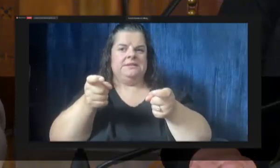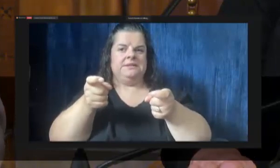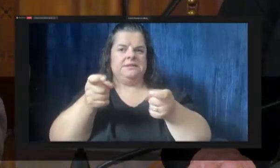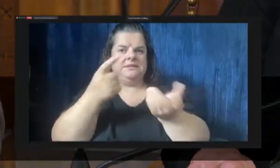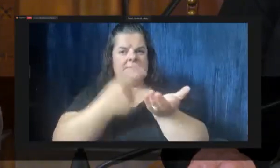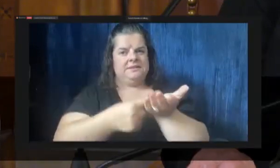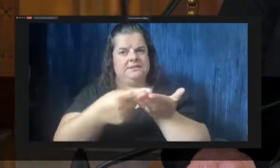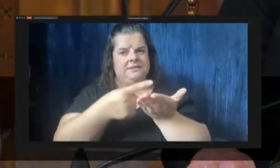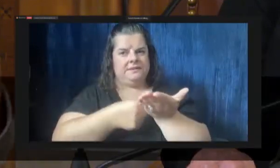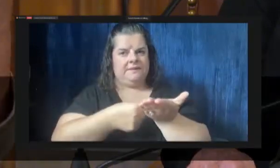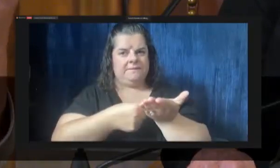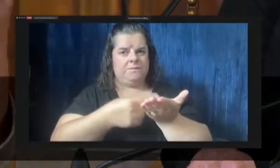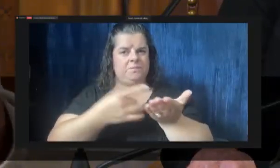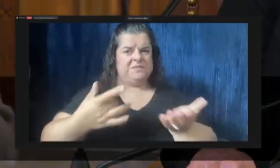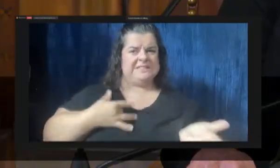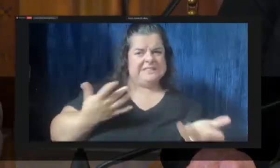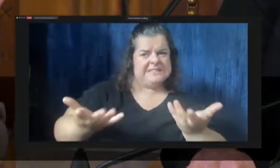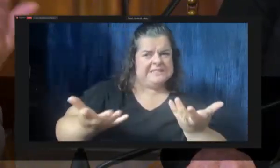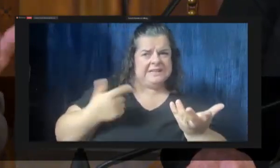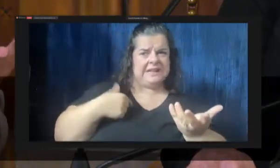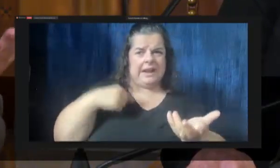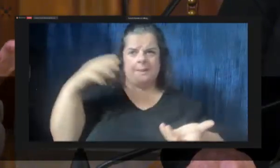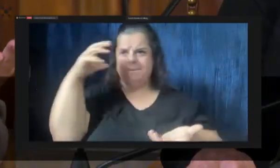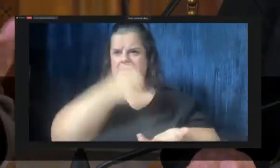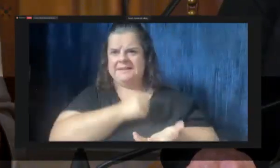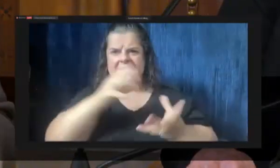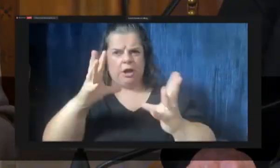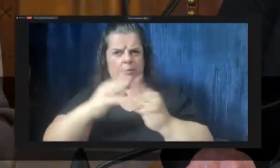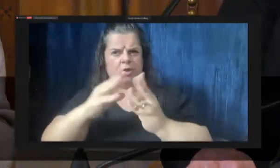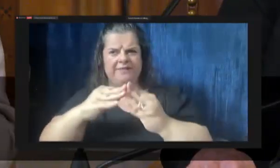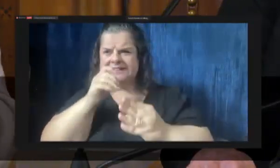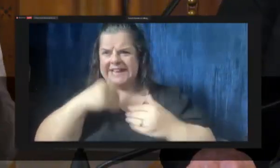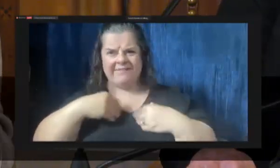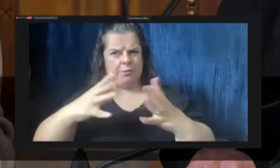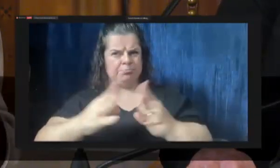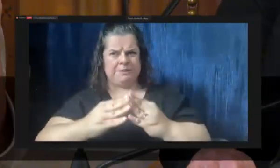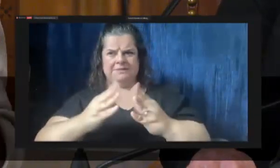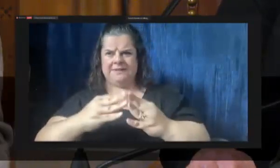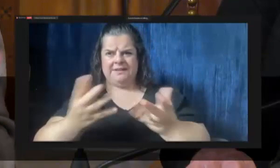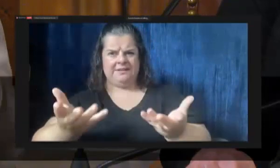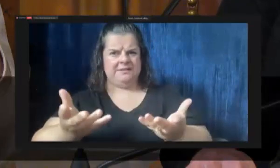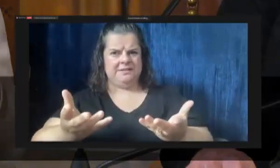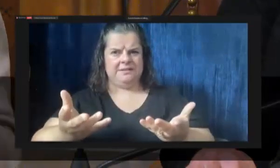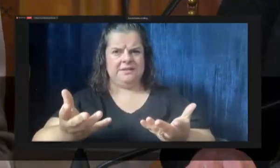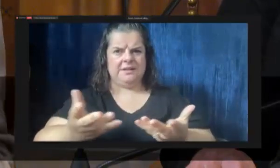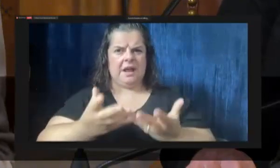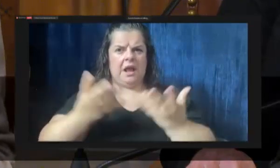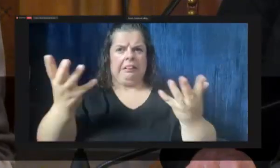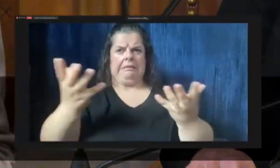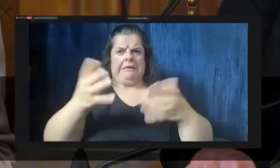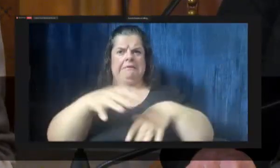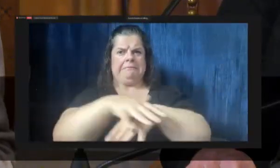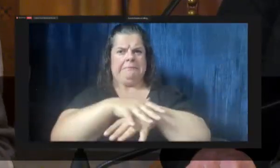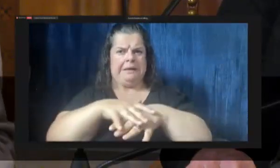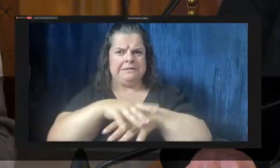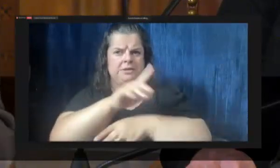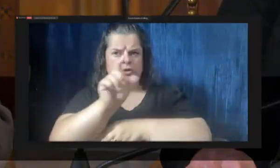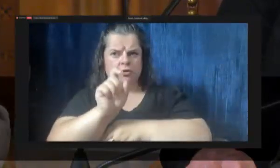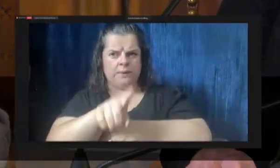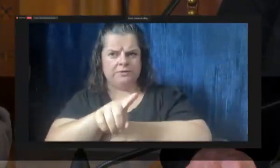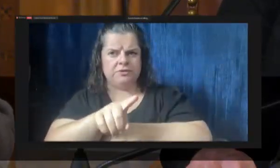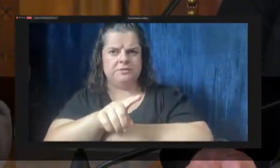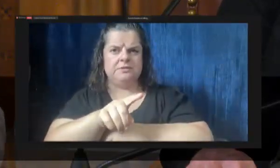discussion, I feel like I've like missed a briefing because we didn't have a briefing, right? And so there's just a lot of kind of basic questions